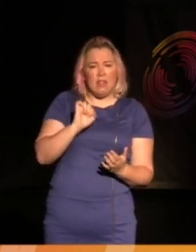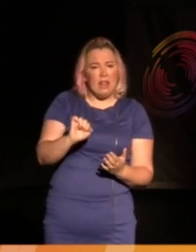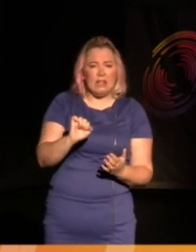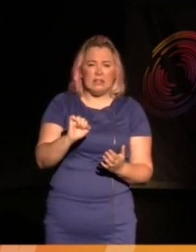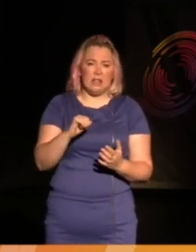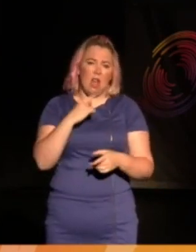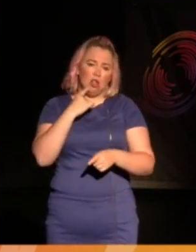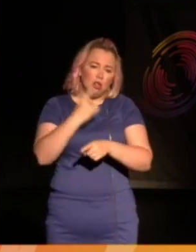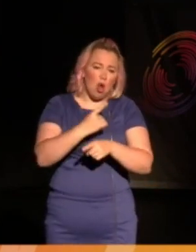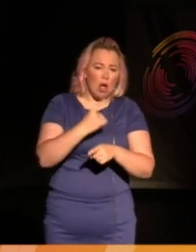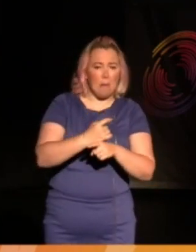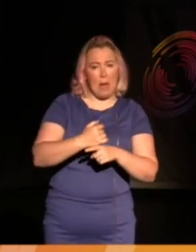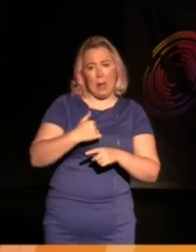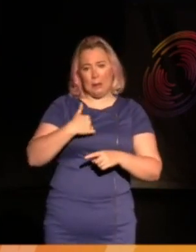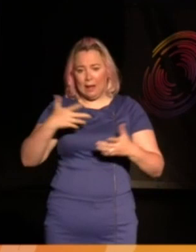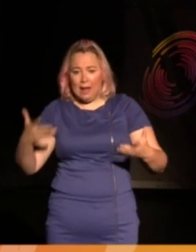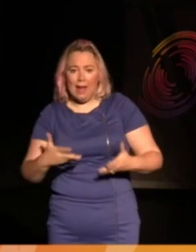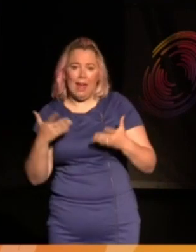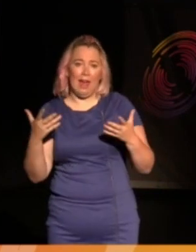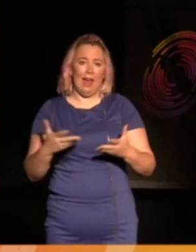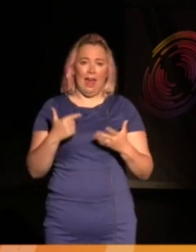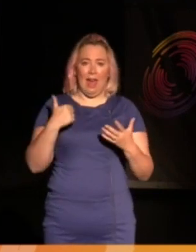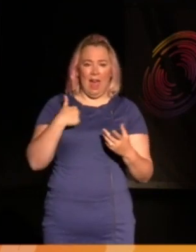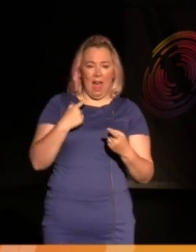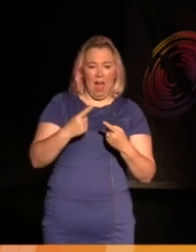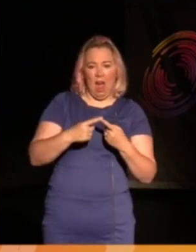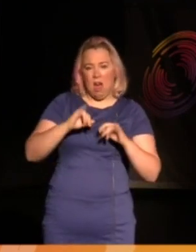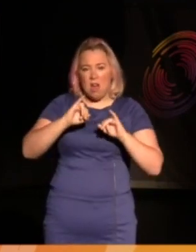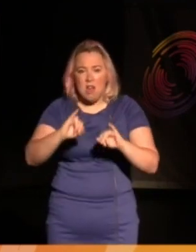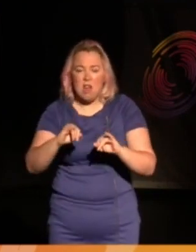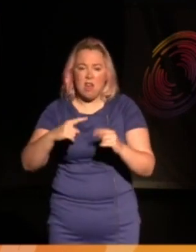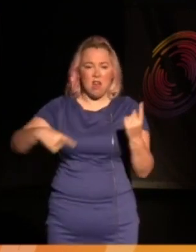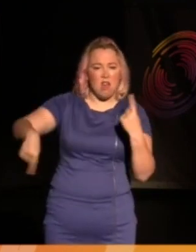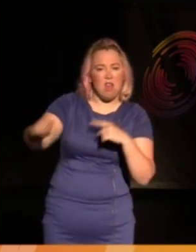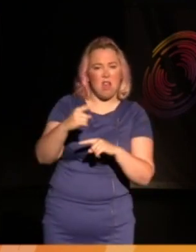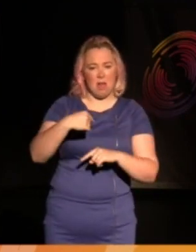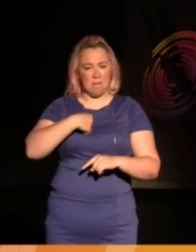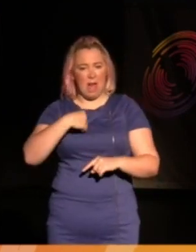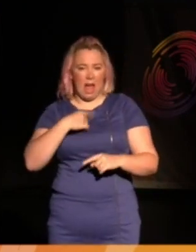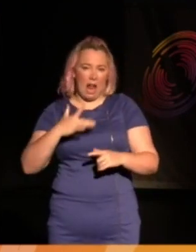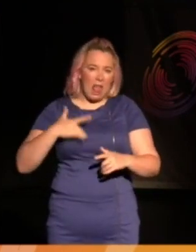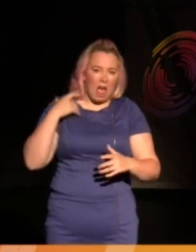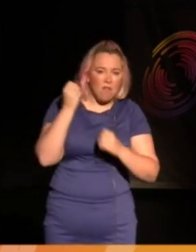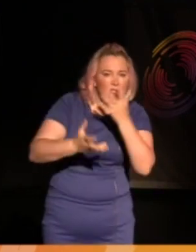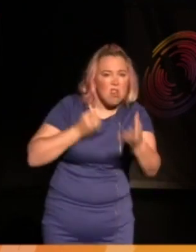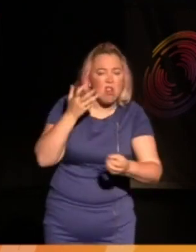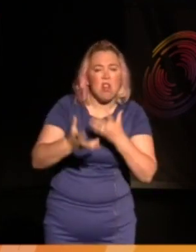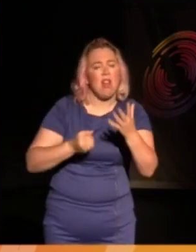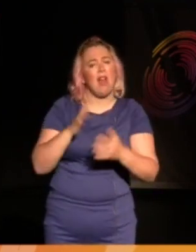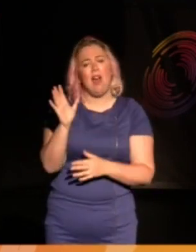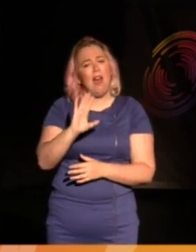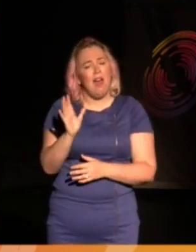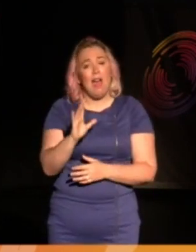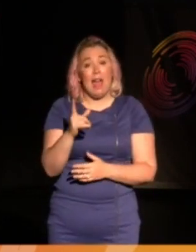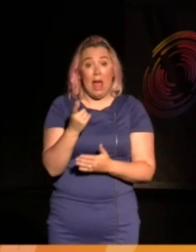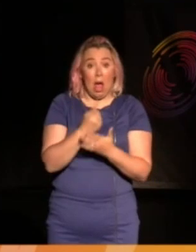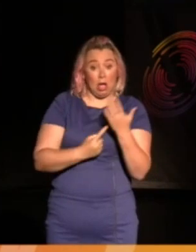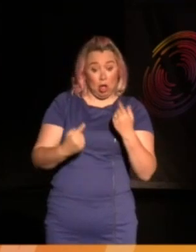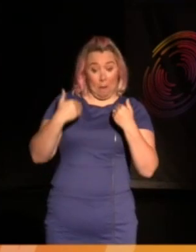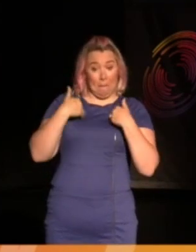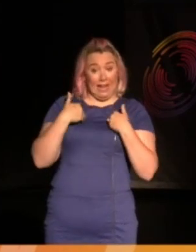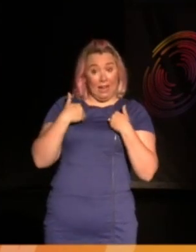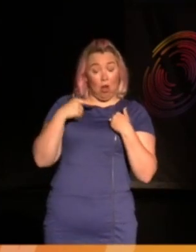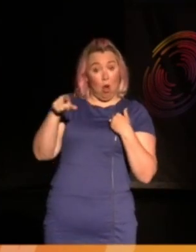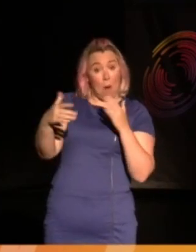of personal uplift, taut bootstraps and rugged individualism. This is not ultimately about me or